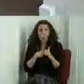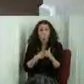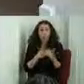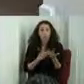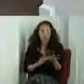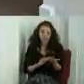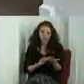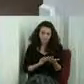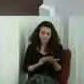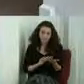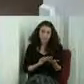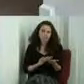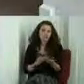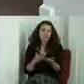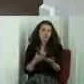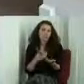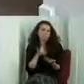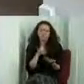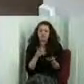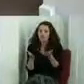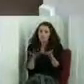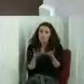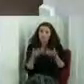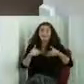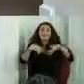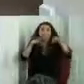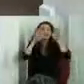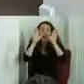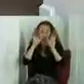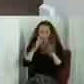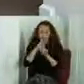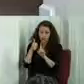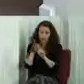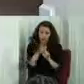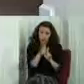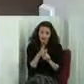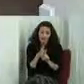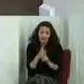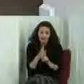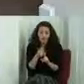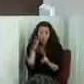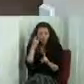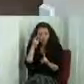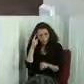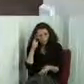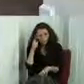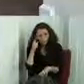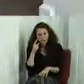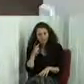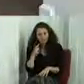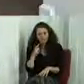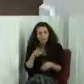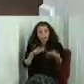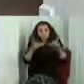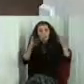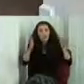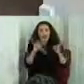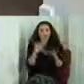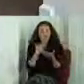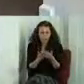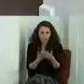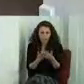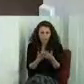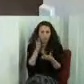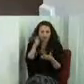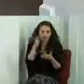divest ourselves, to be of service, to sacrifice ourselves, if you will, in order that the greater good might be made